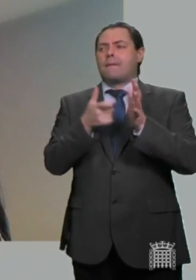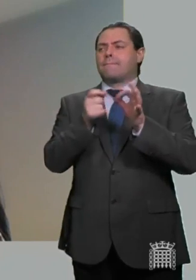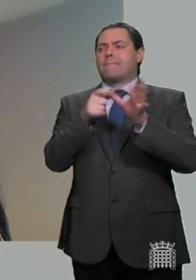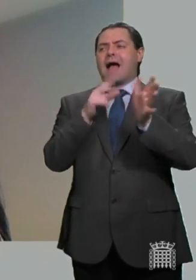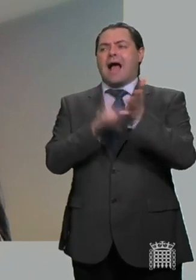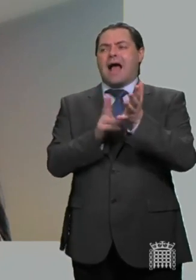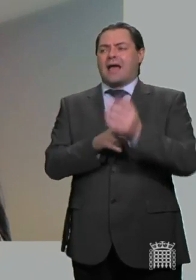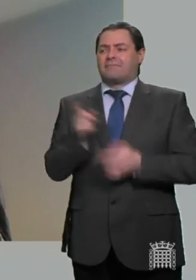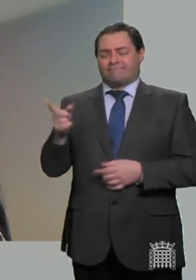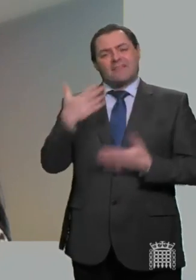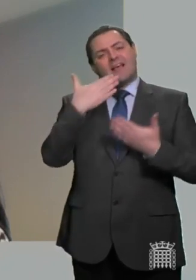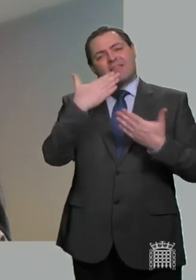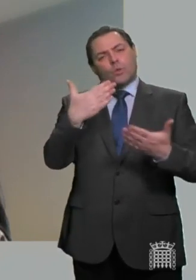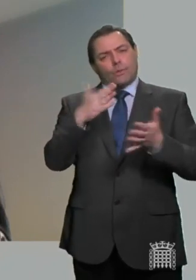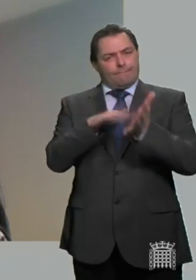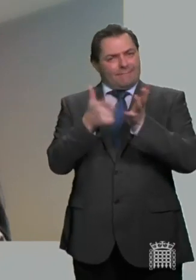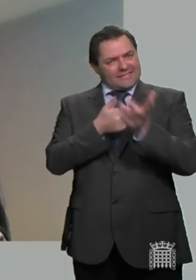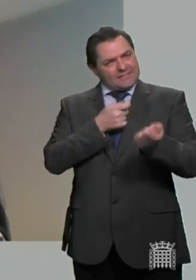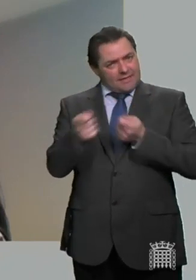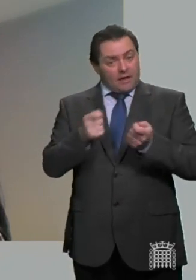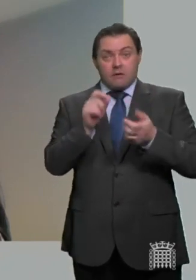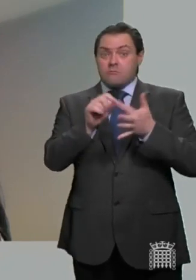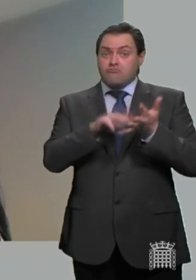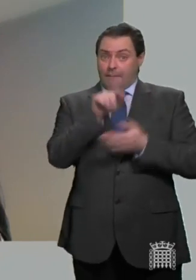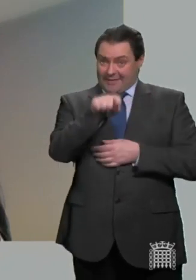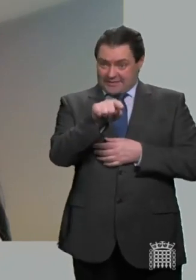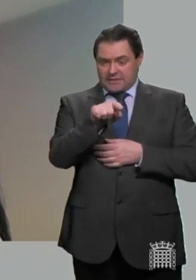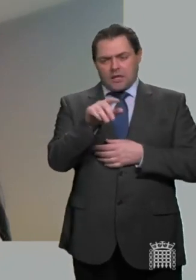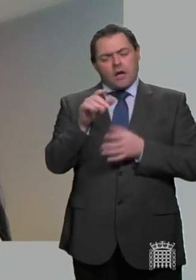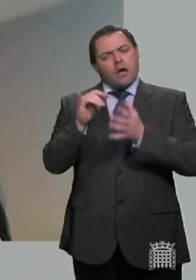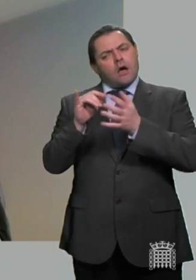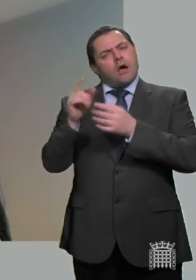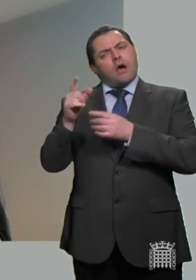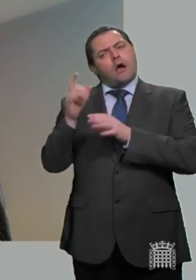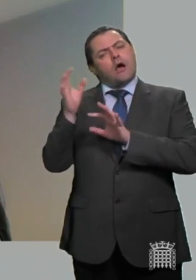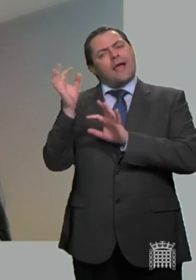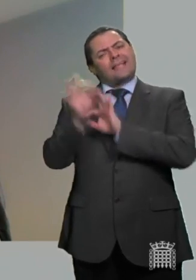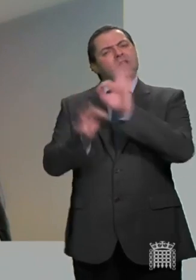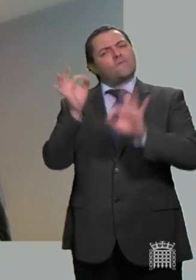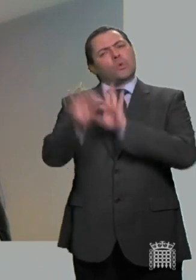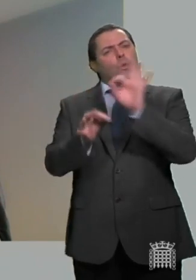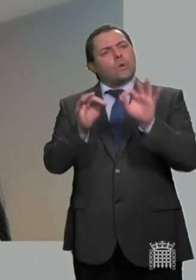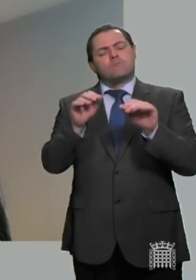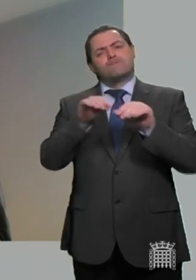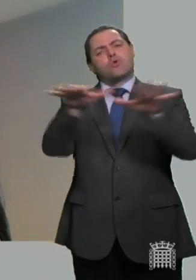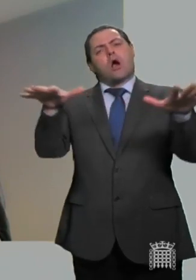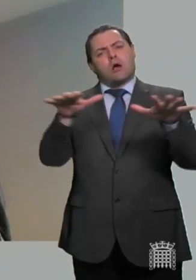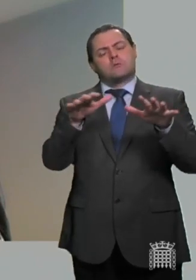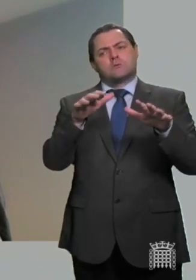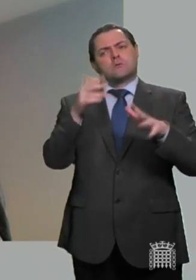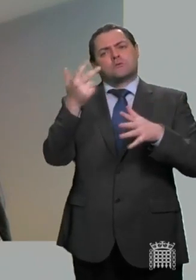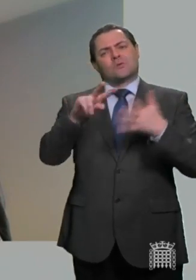Thank you, Mr Speaker. Prime Minister, in an interview with Sophie Ridge broadcast on 8 December 2019,